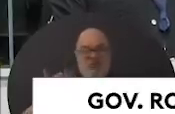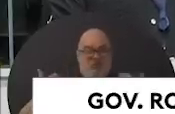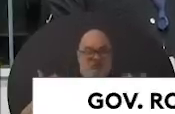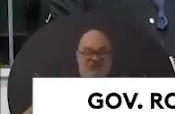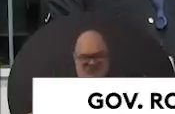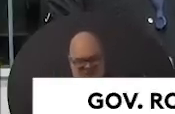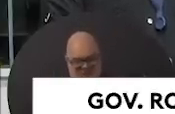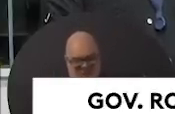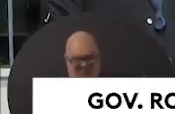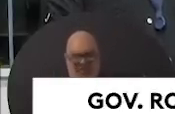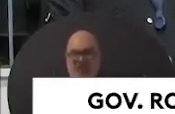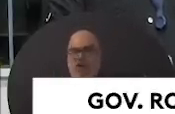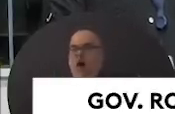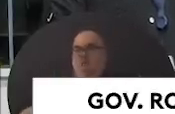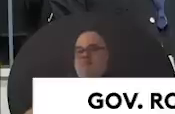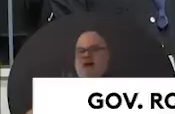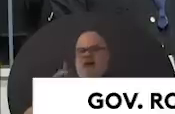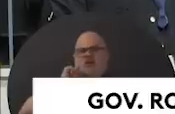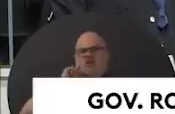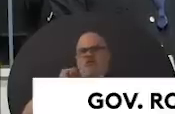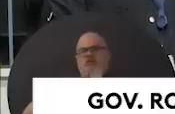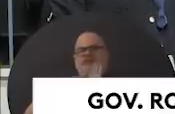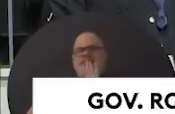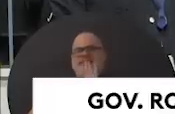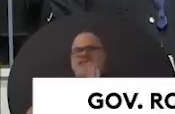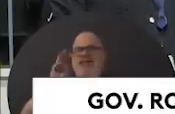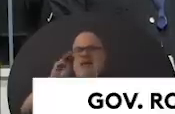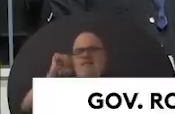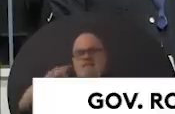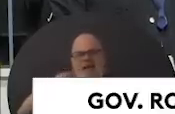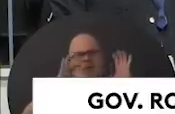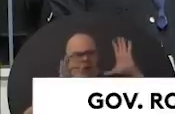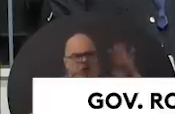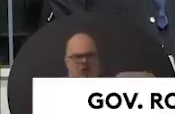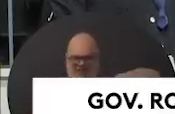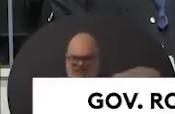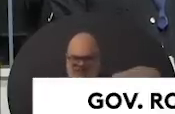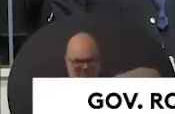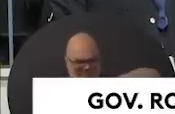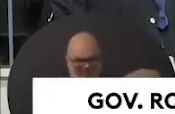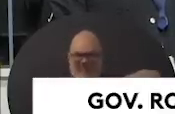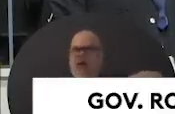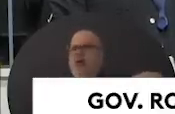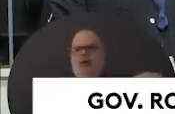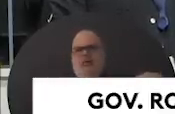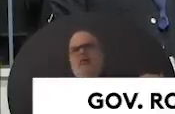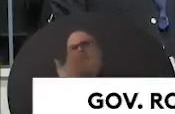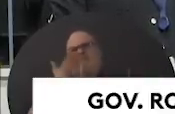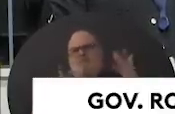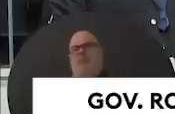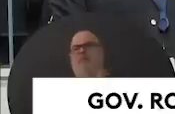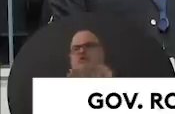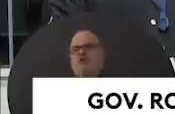just because that dot is in a particular place, it's too soon to say that there's not going to be a wobble or there's not going to be any type of